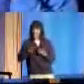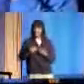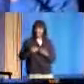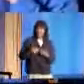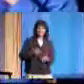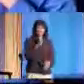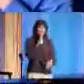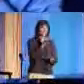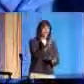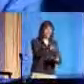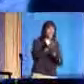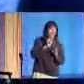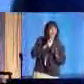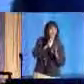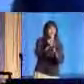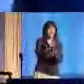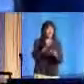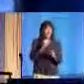part.